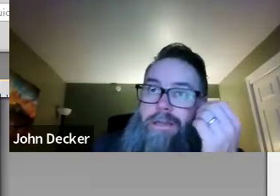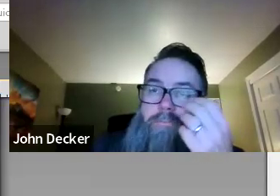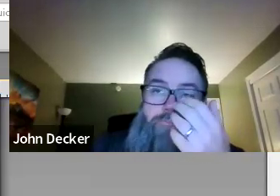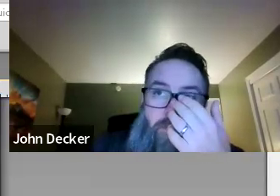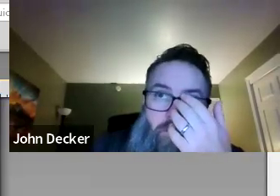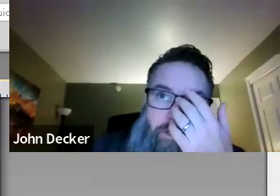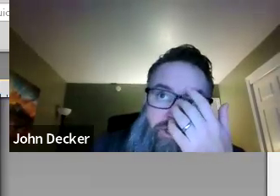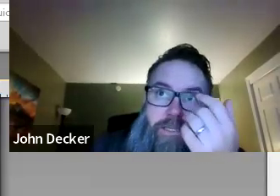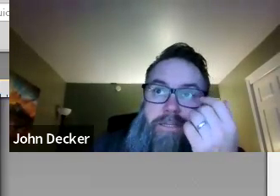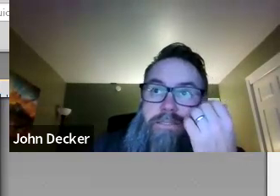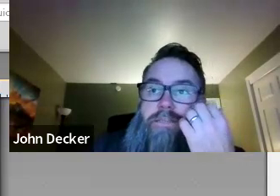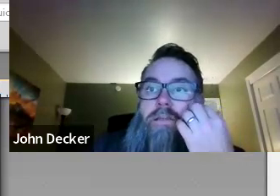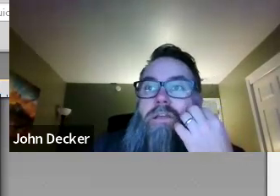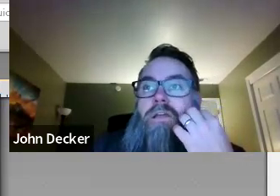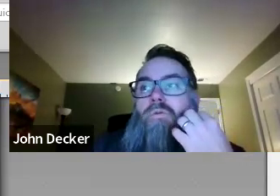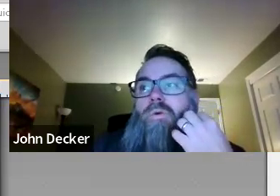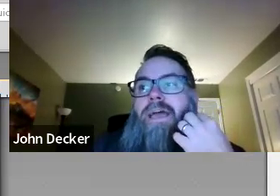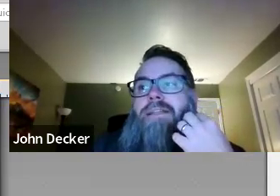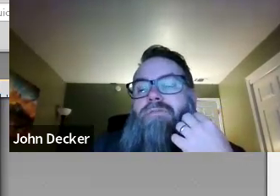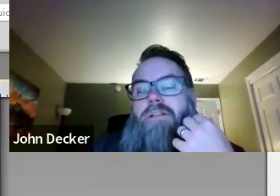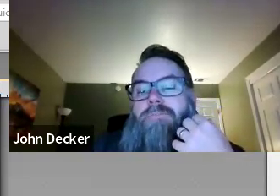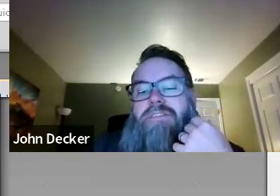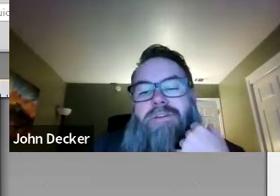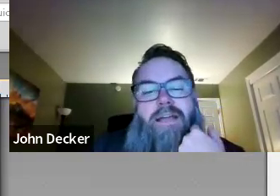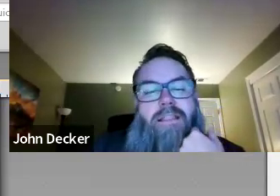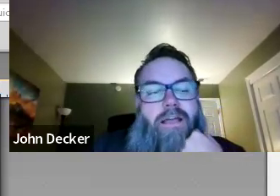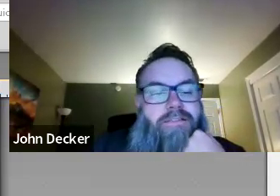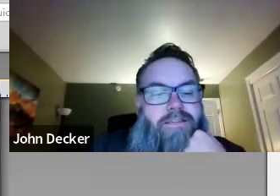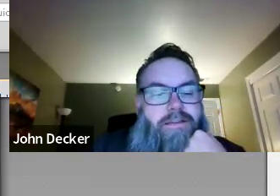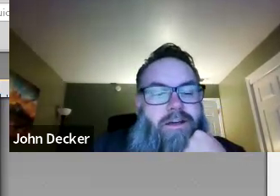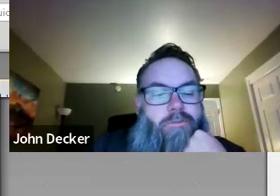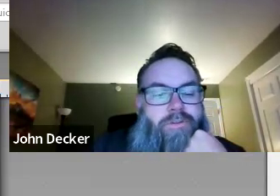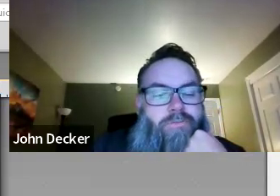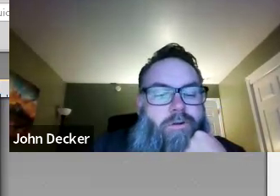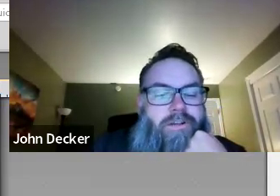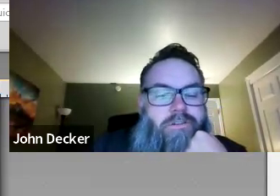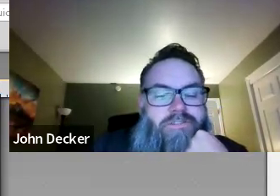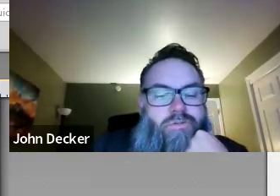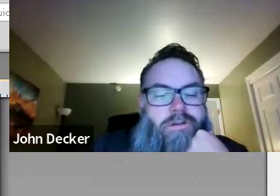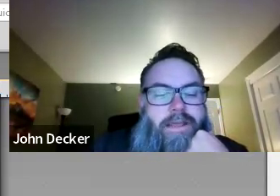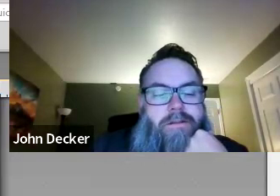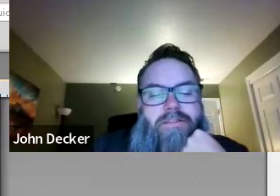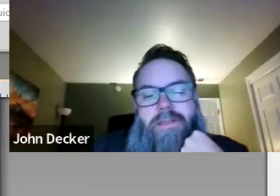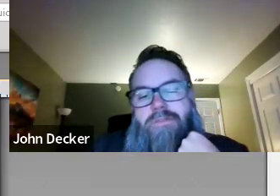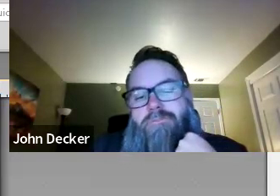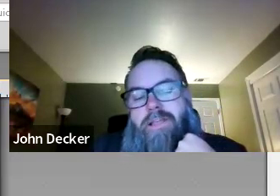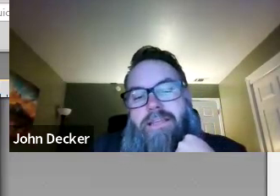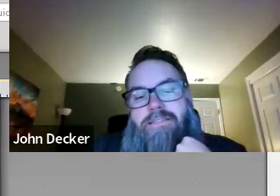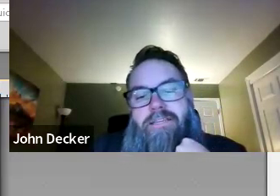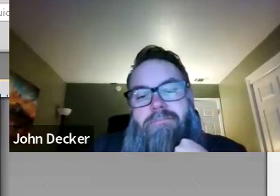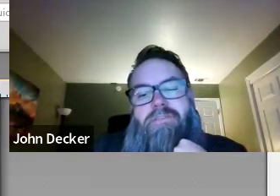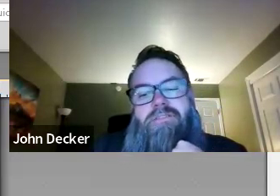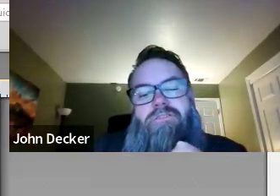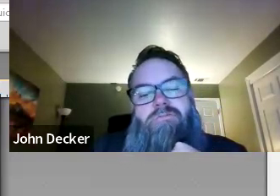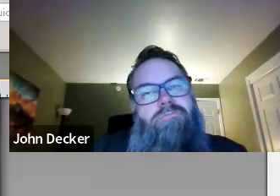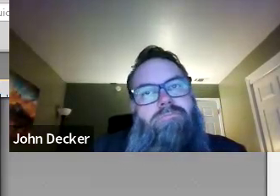in this area, which is we had developed some guidelines to help inform our service coordinators and meeting with